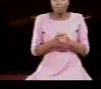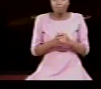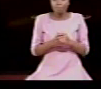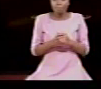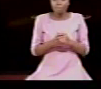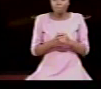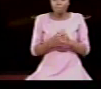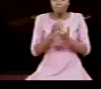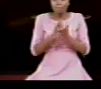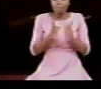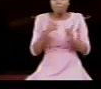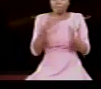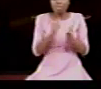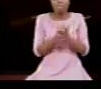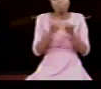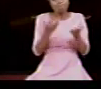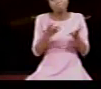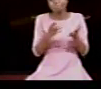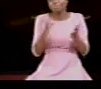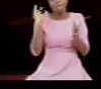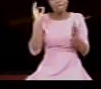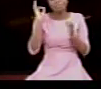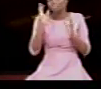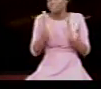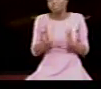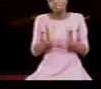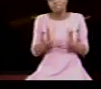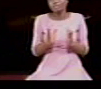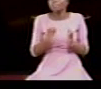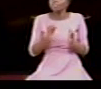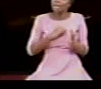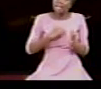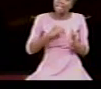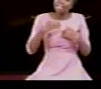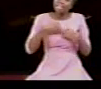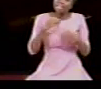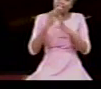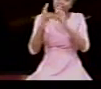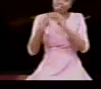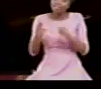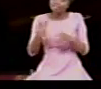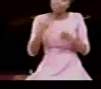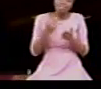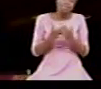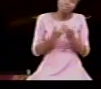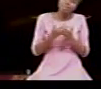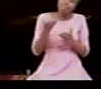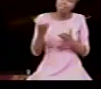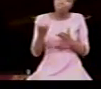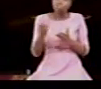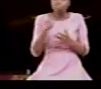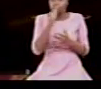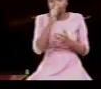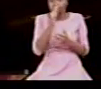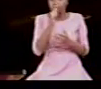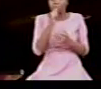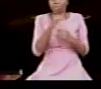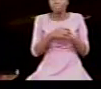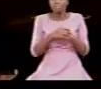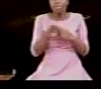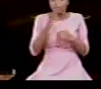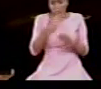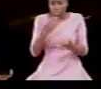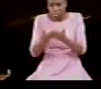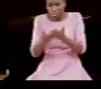Some people tell me, Pastor, I'm pastoring the village. No money there. Keep quiet. There's money